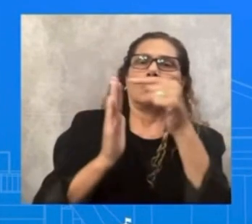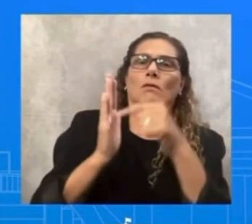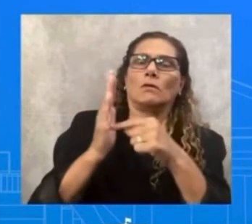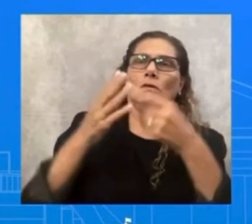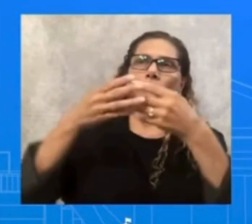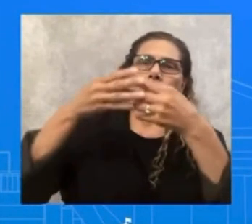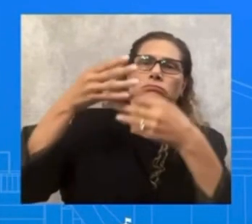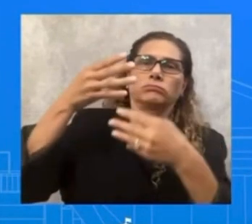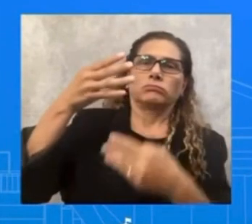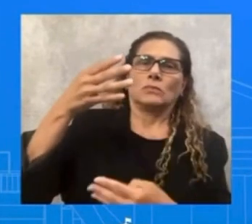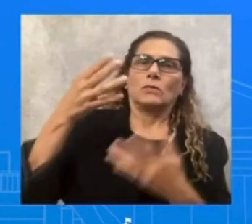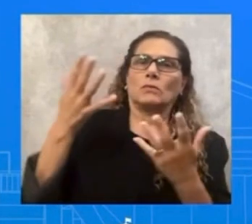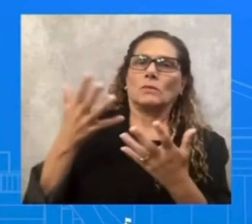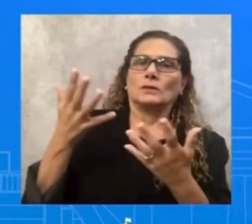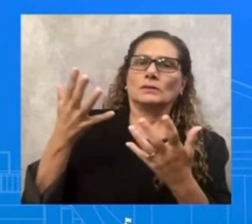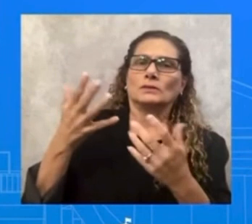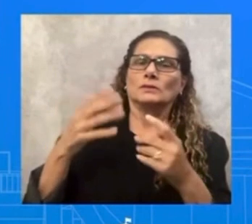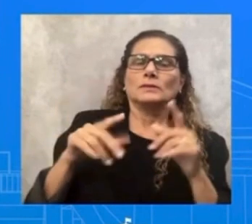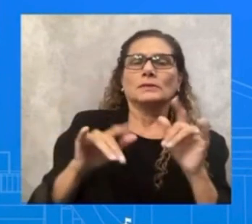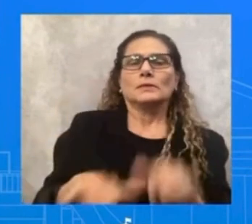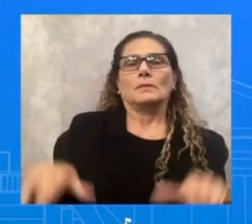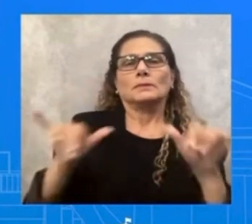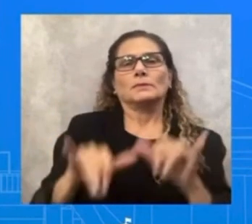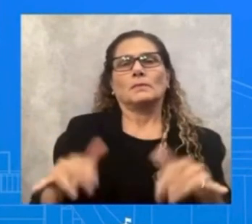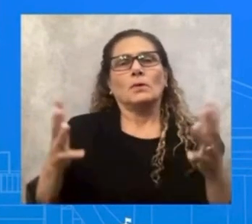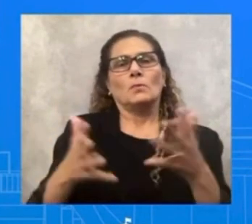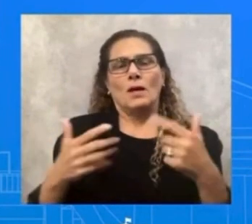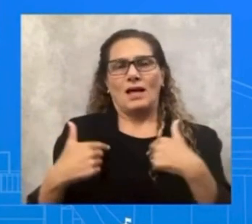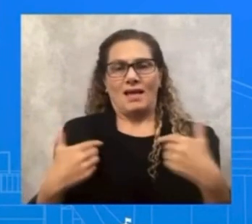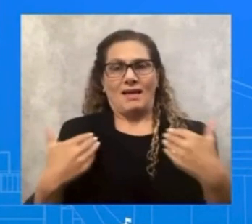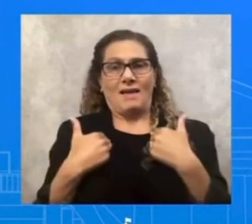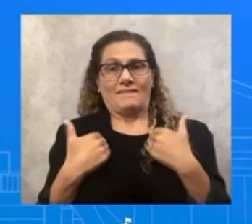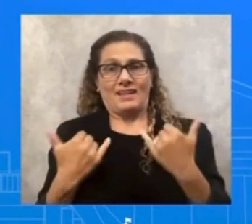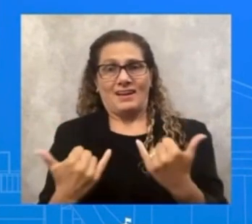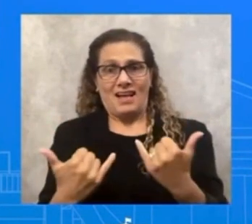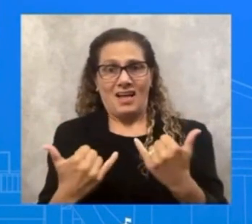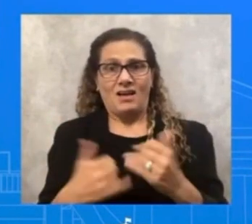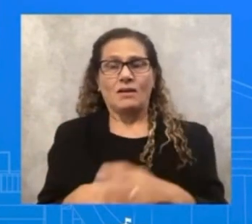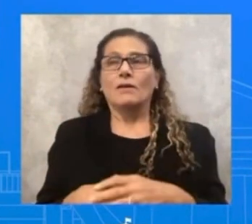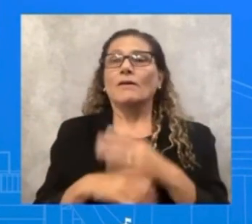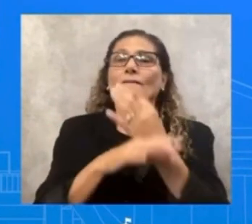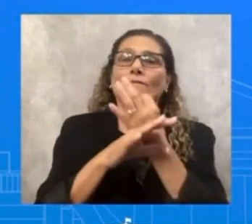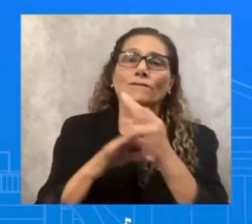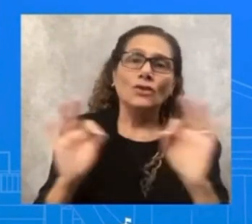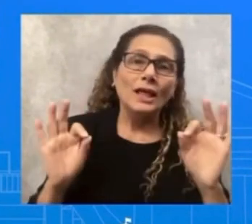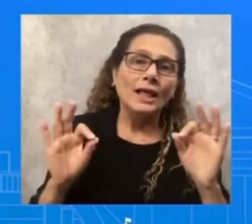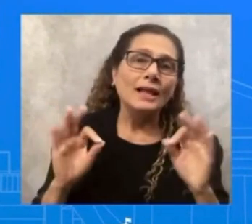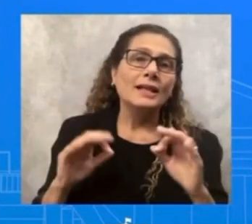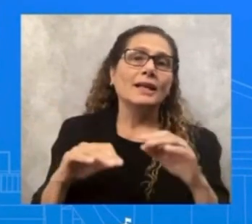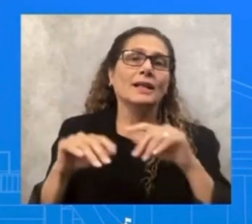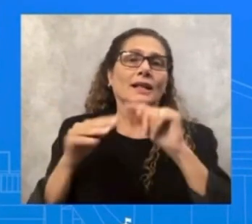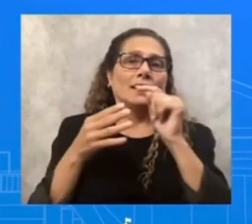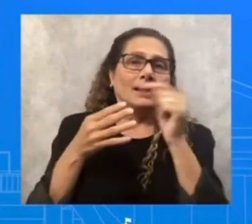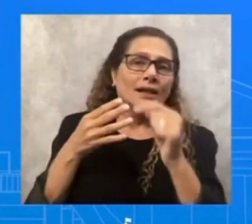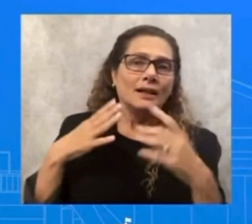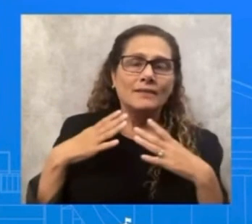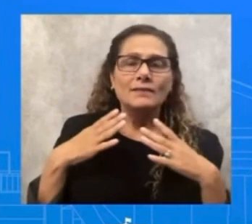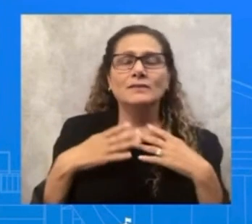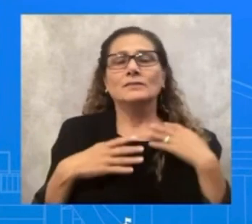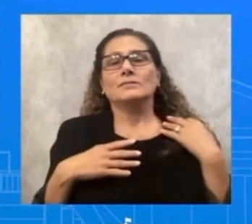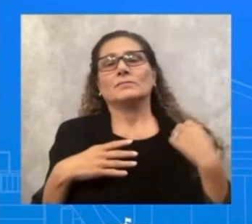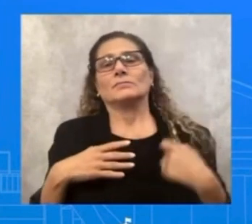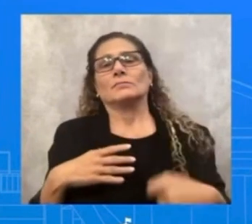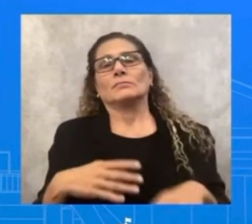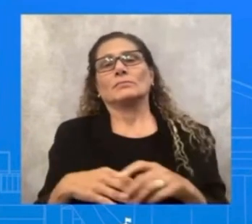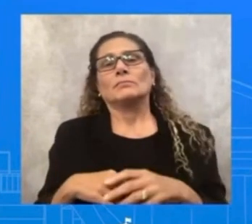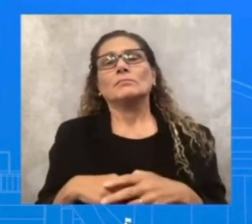universal pre-K, paid family leave. I'm curious where those proposals stand with the administration. Are we going to hear the president talk about achieving